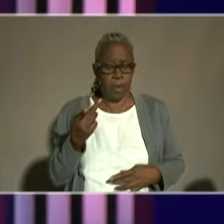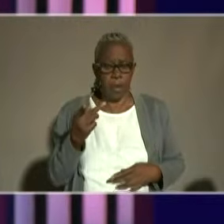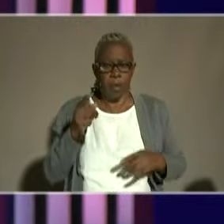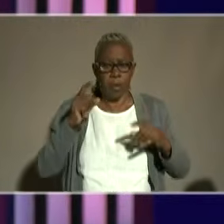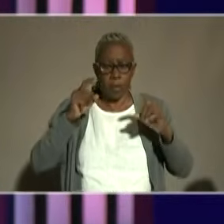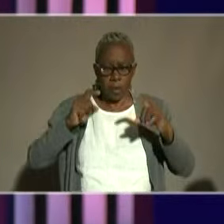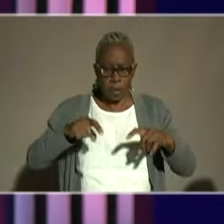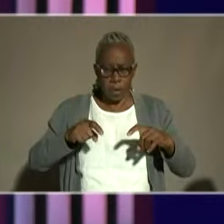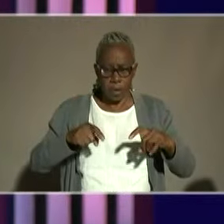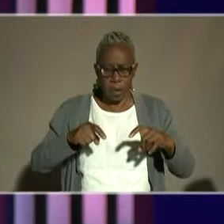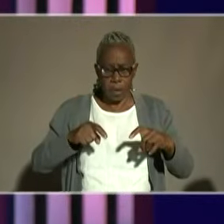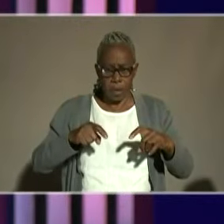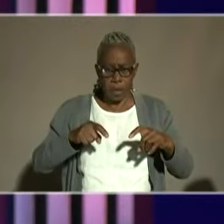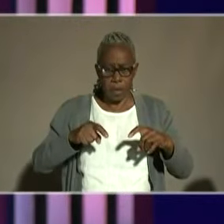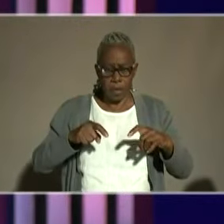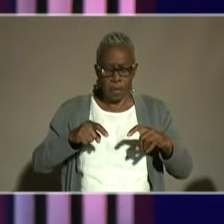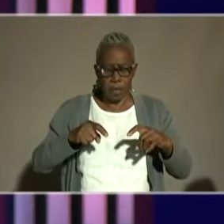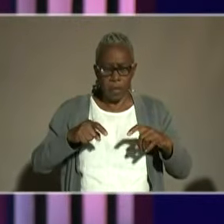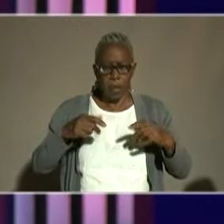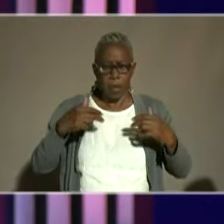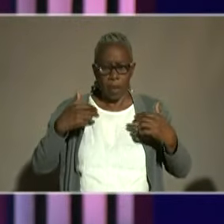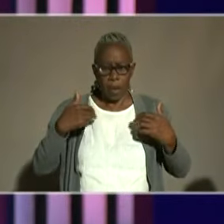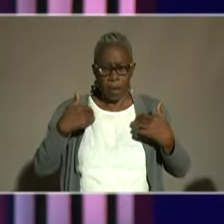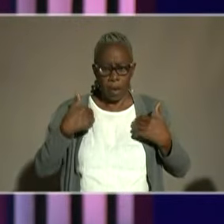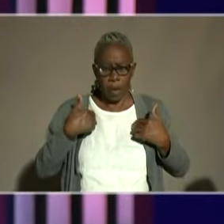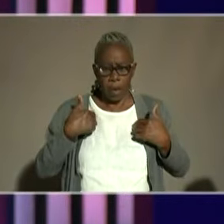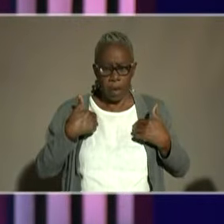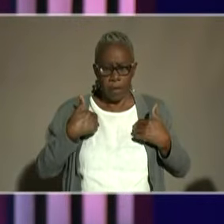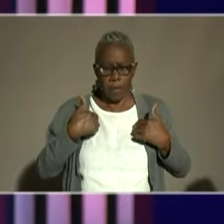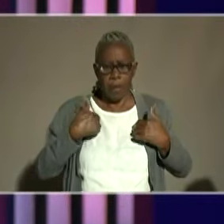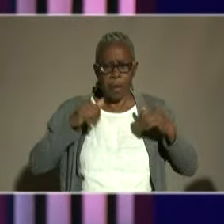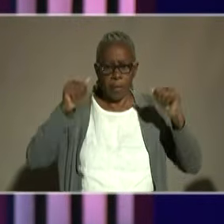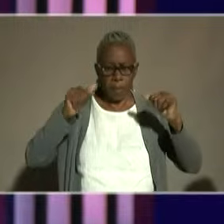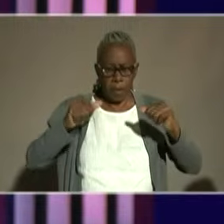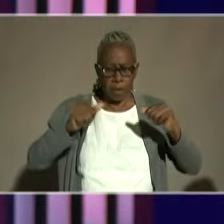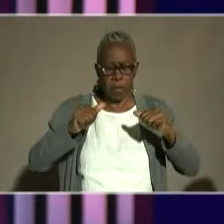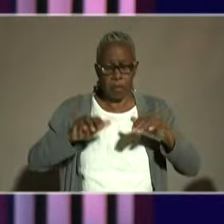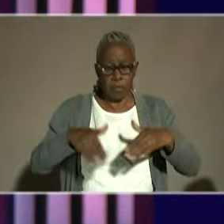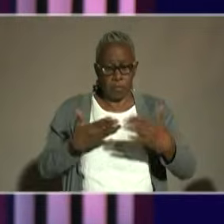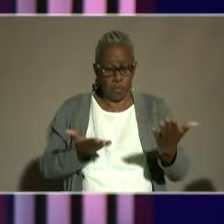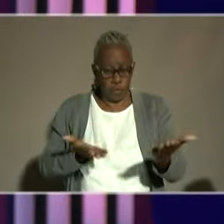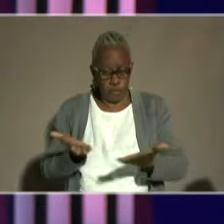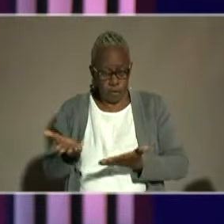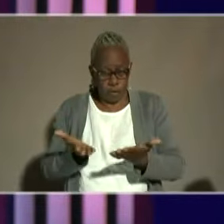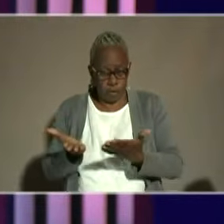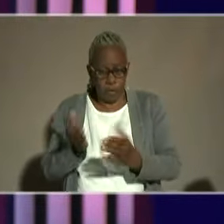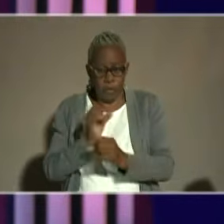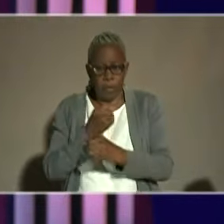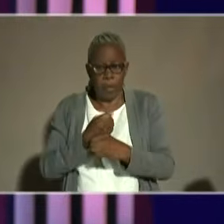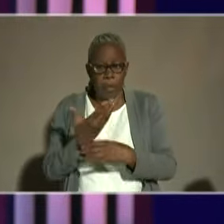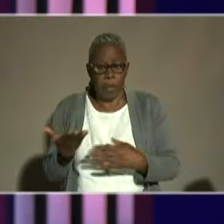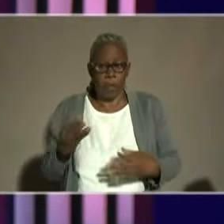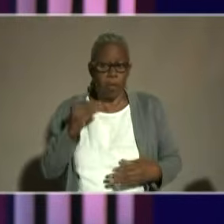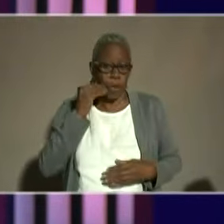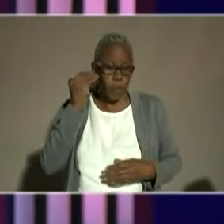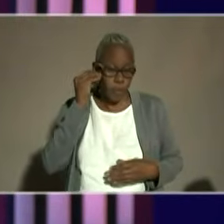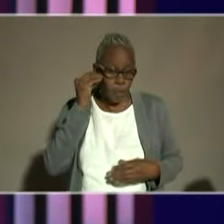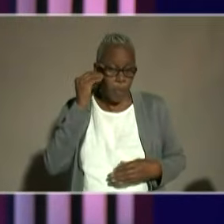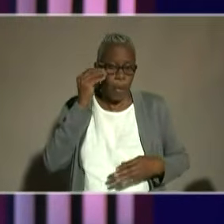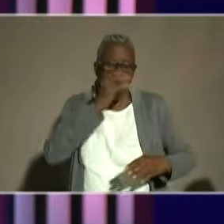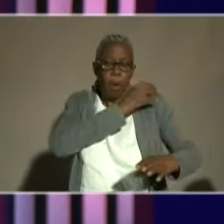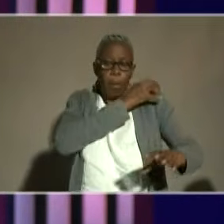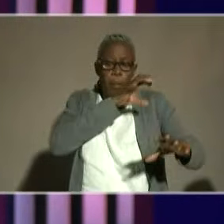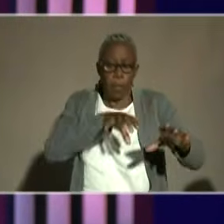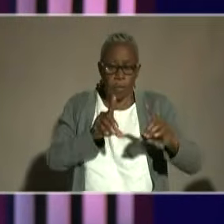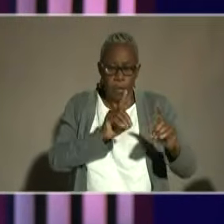who have the capacity to deliver services or to make things at home are empowered to do so. And